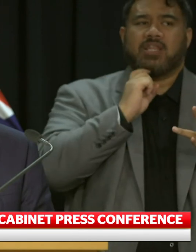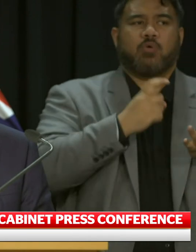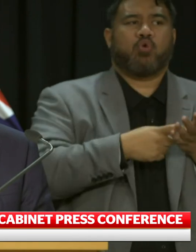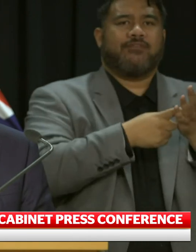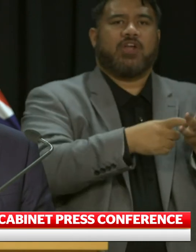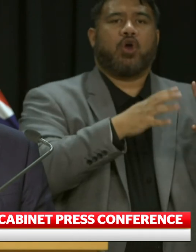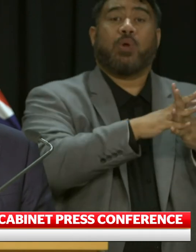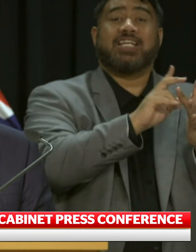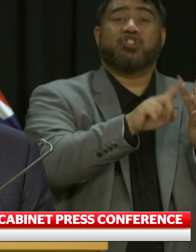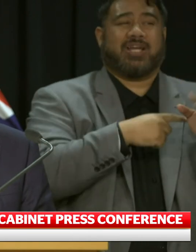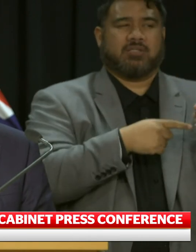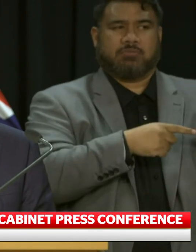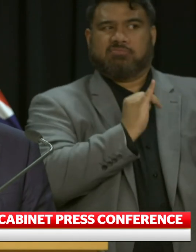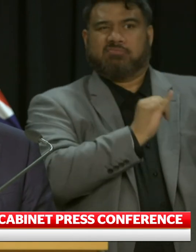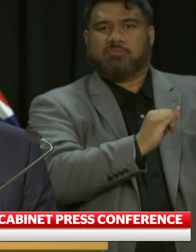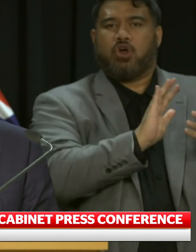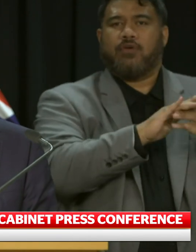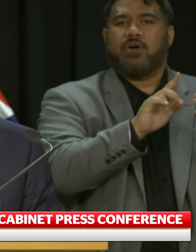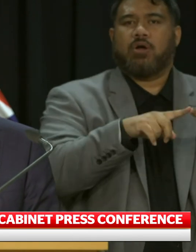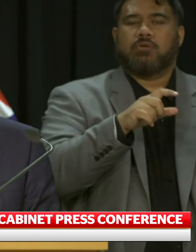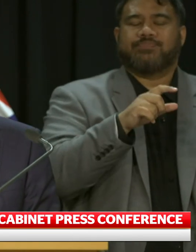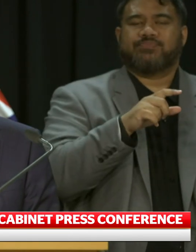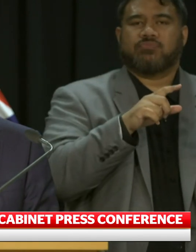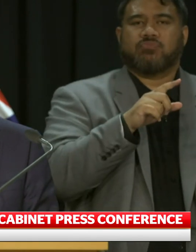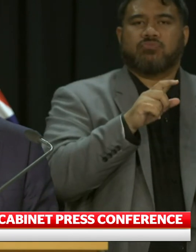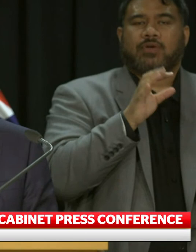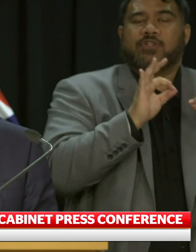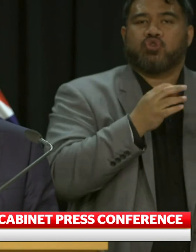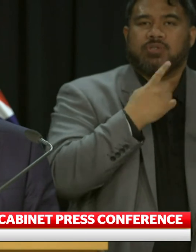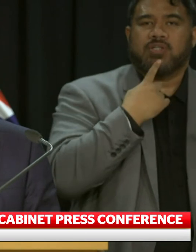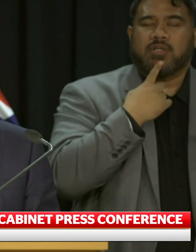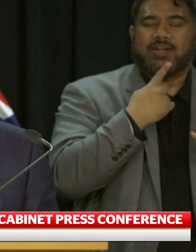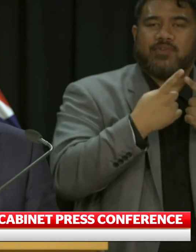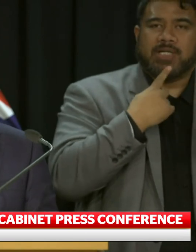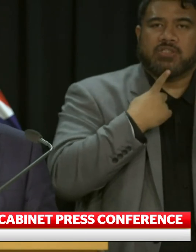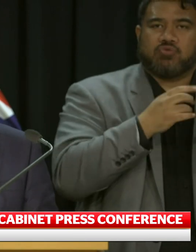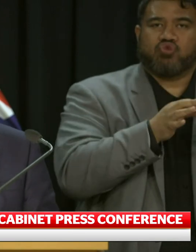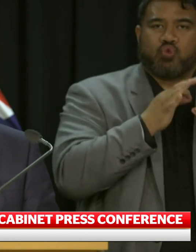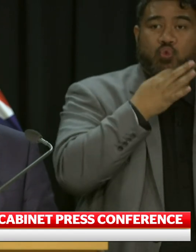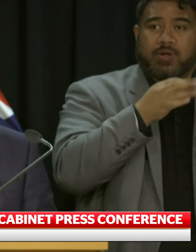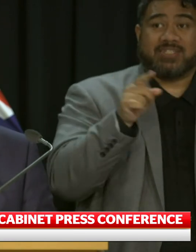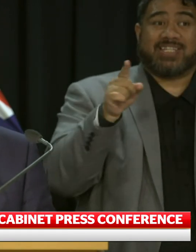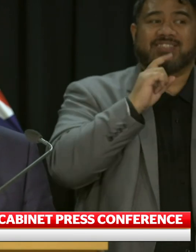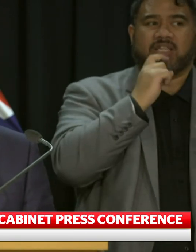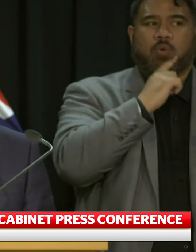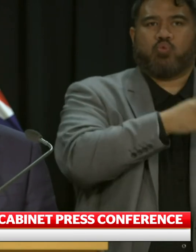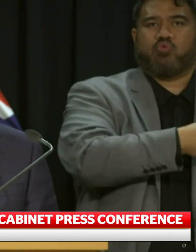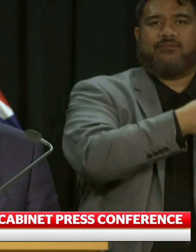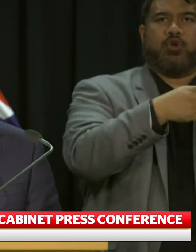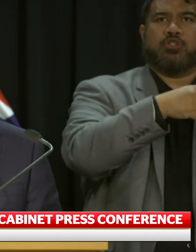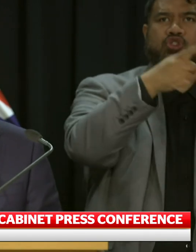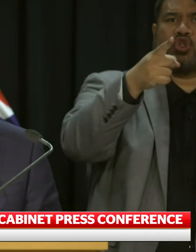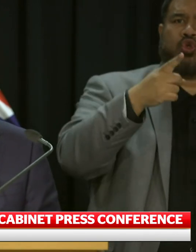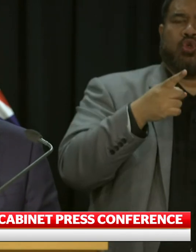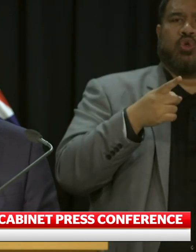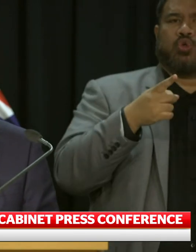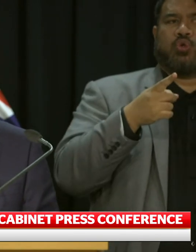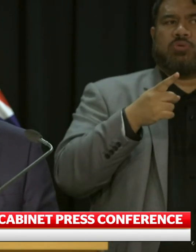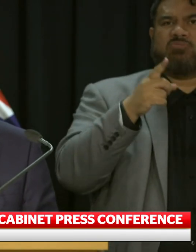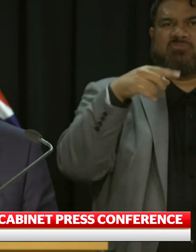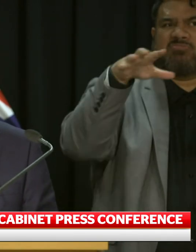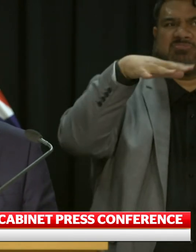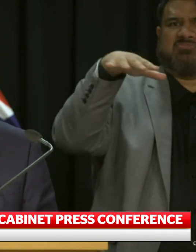one issue. Is that good enough from your ministers? In regard to Willie Jackson, my understanding is that the issues there have now been